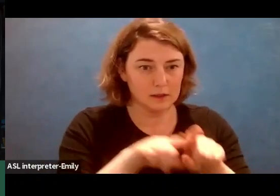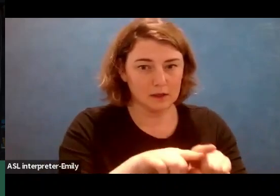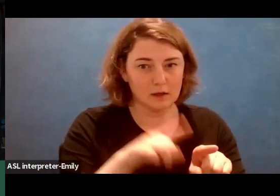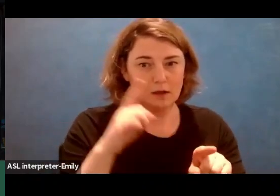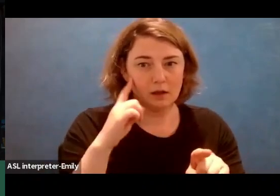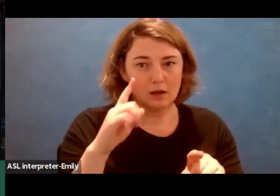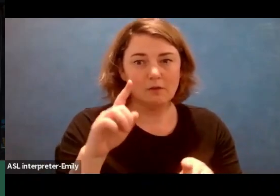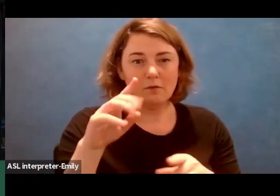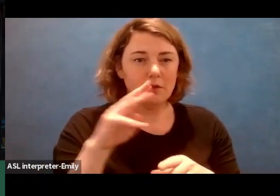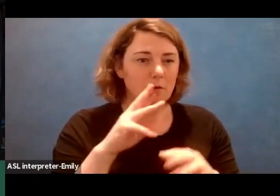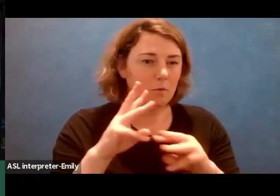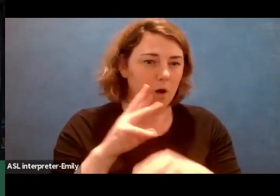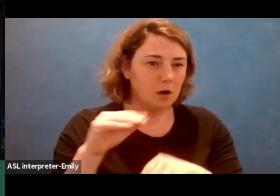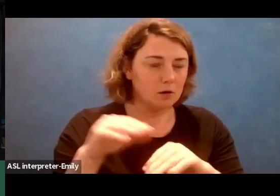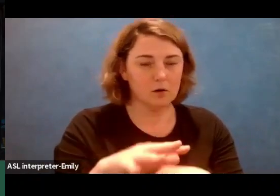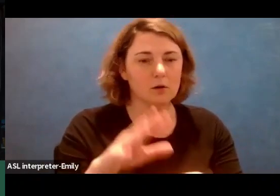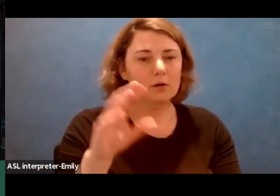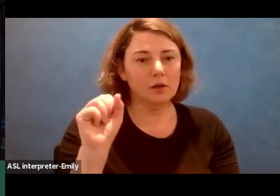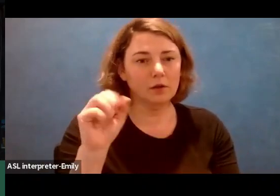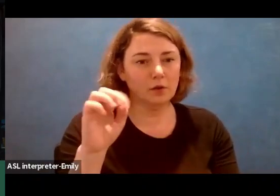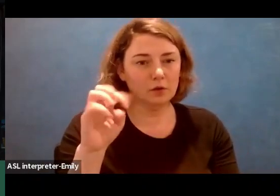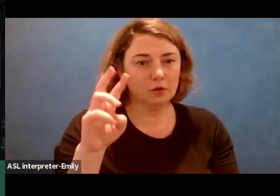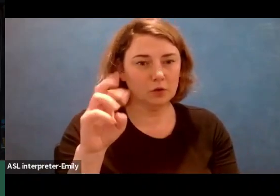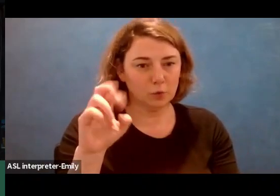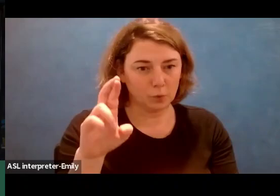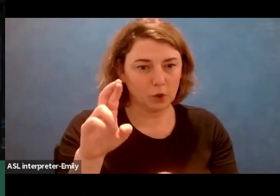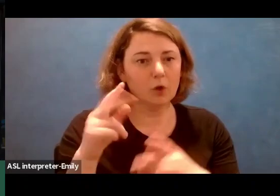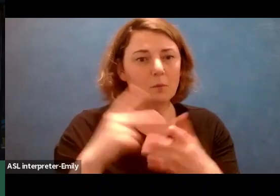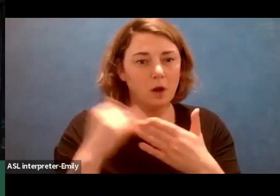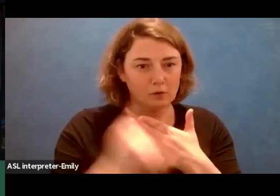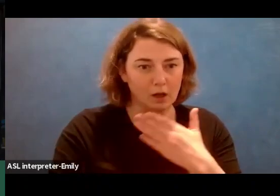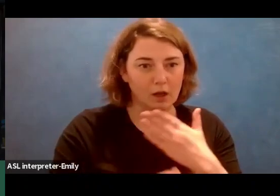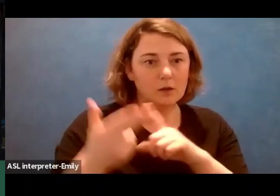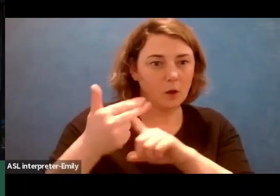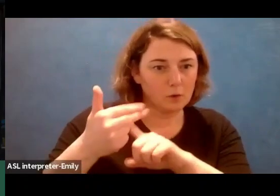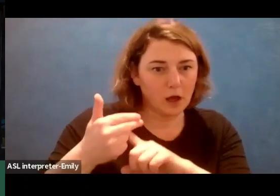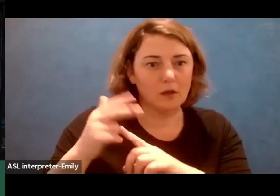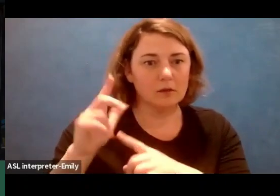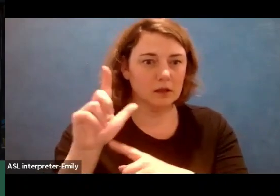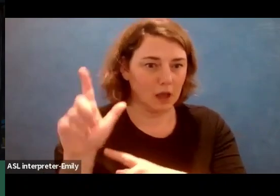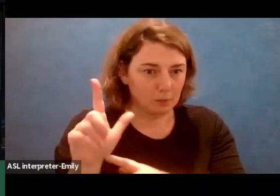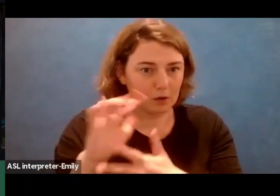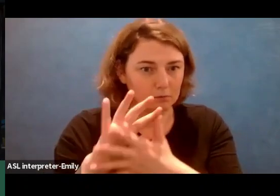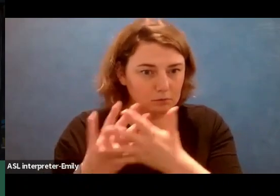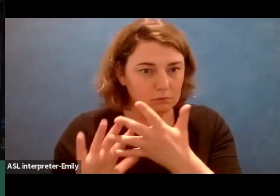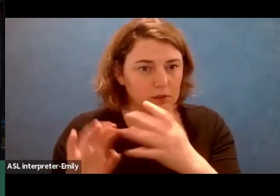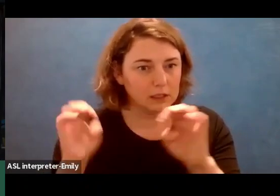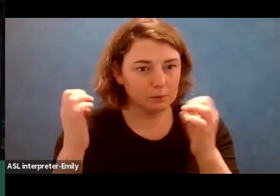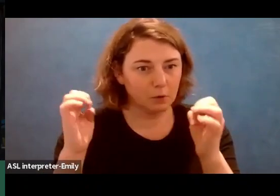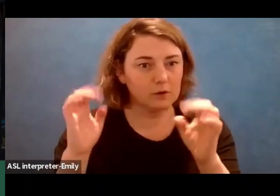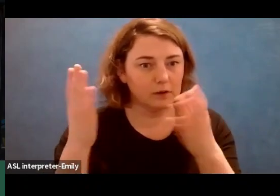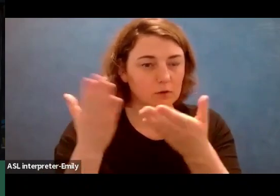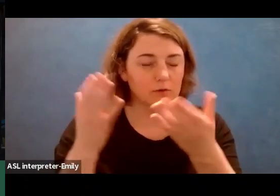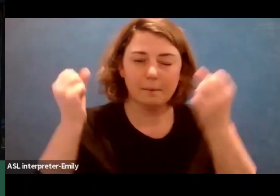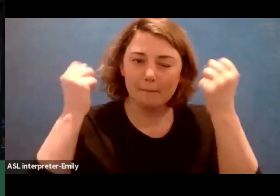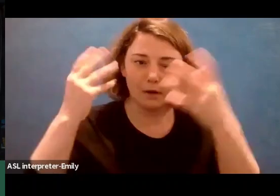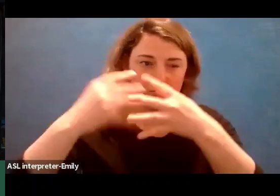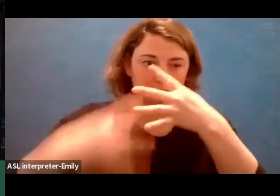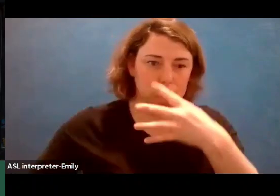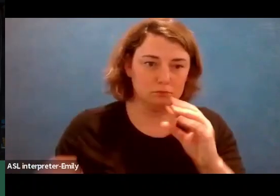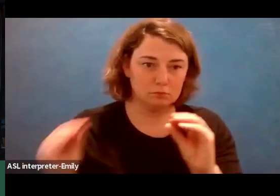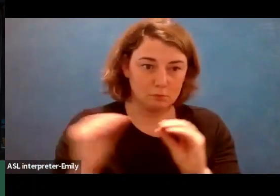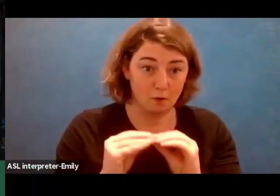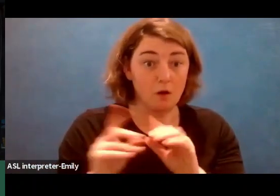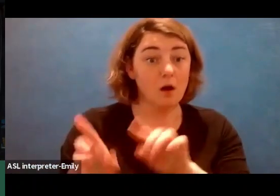municipal water, sewer projects, hotels, clinics, libraries, emergency services, and much more.